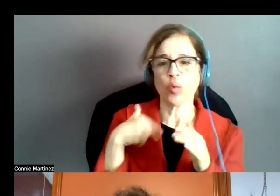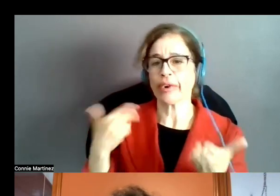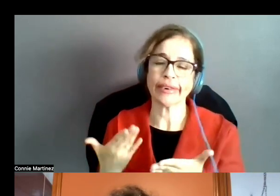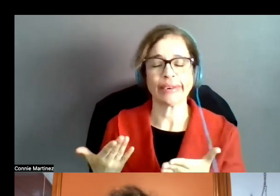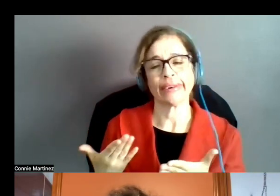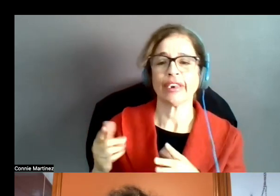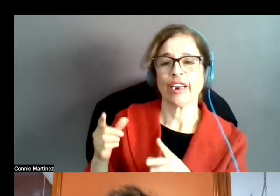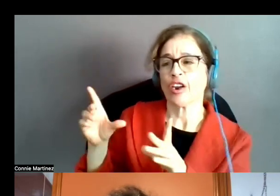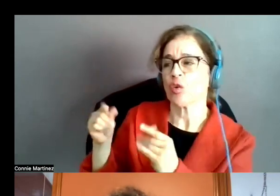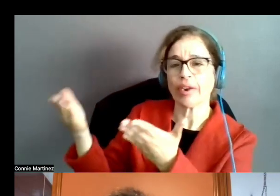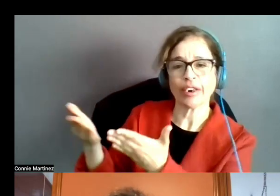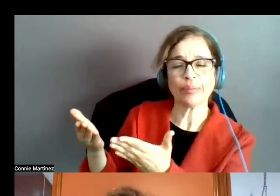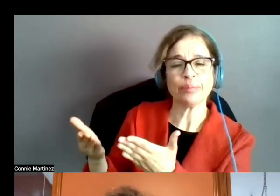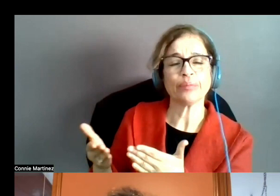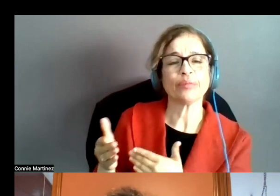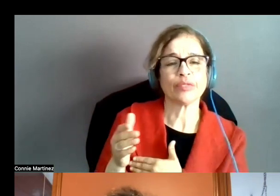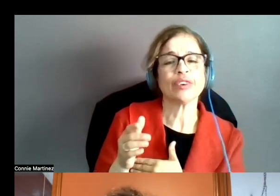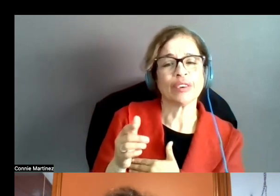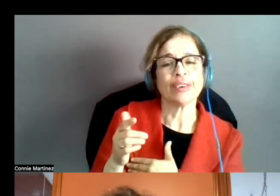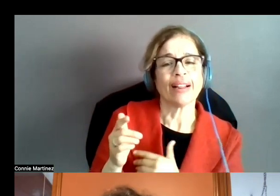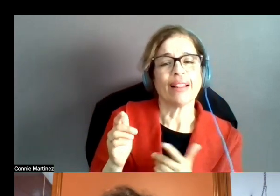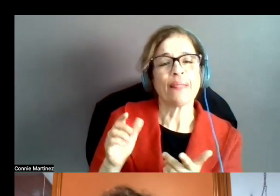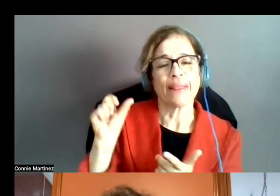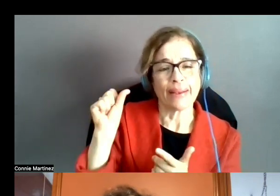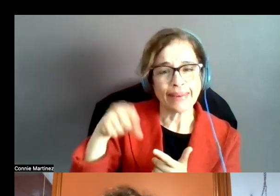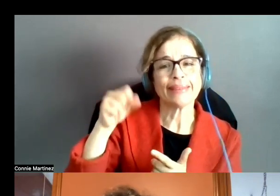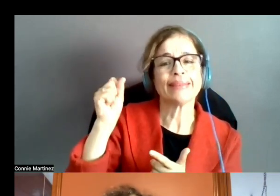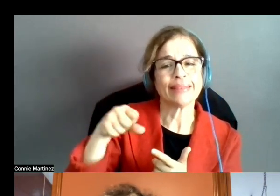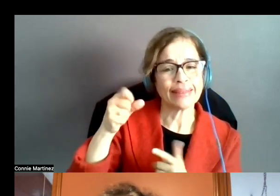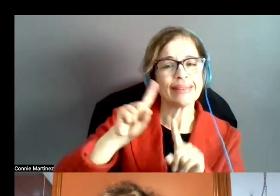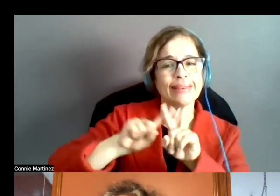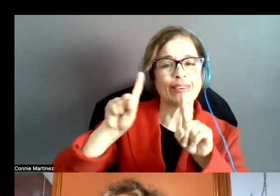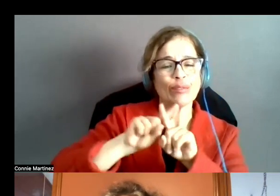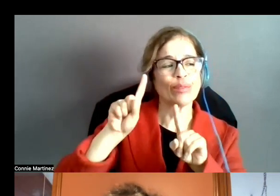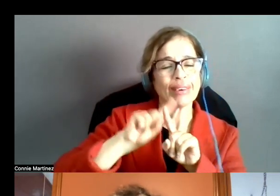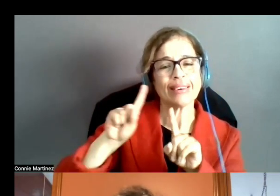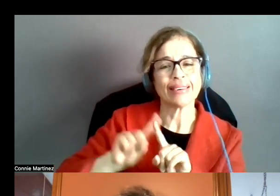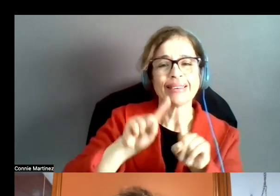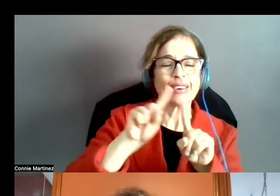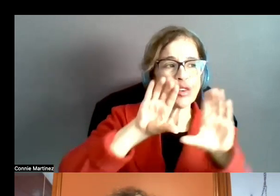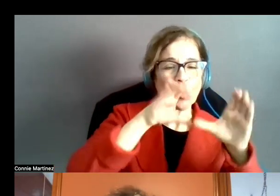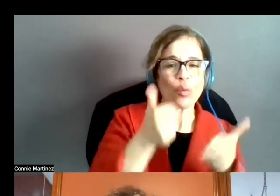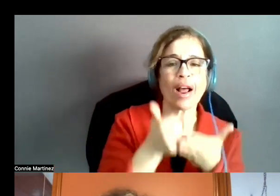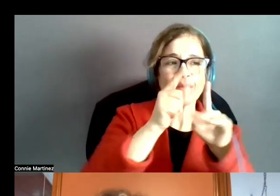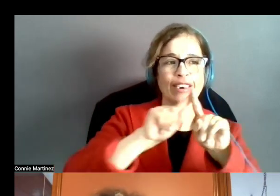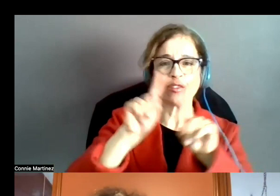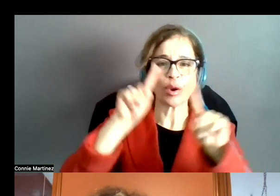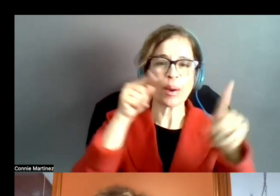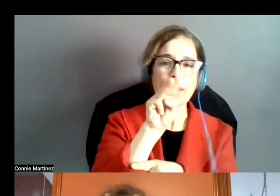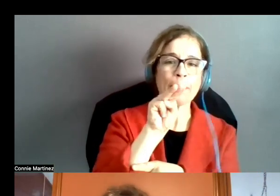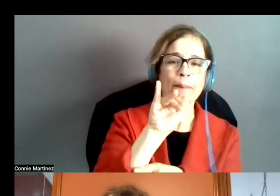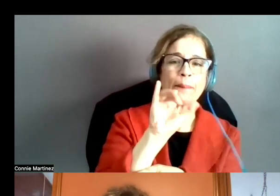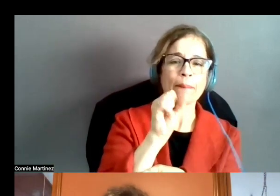is how we should do it there. So Yeah. different groups have different missions. Yes. So what,